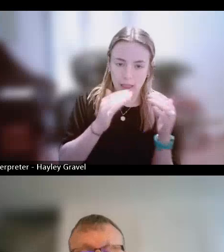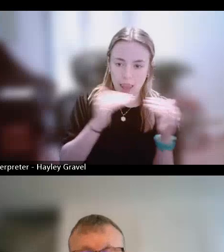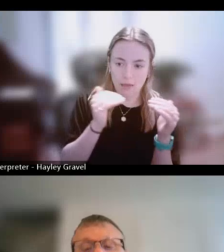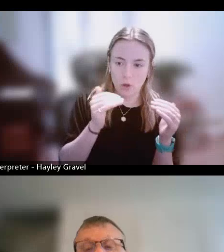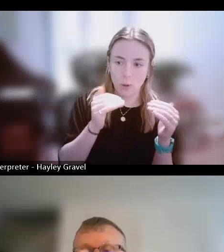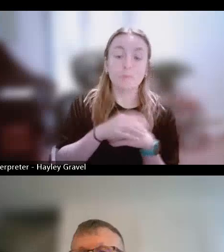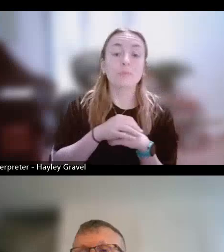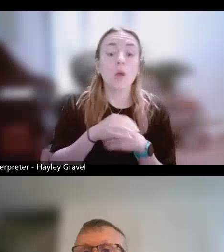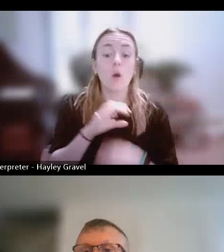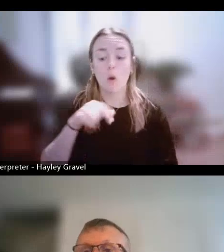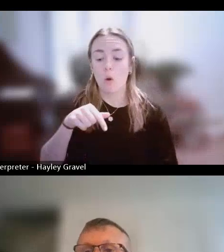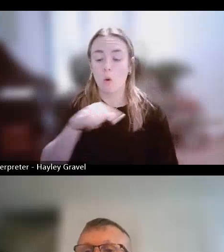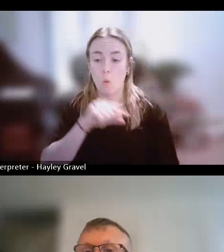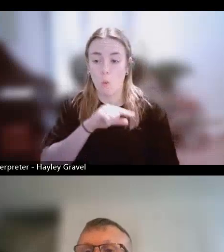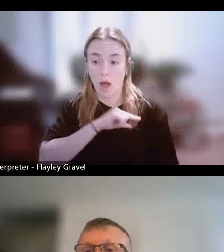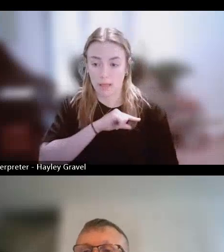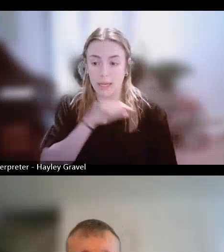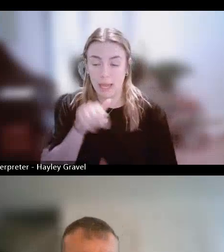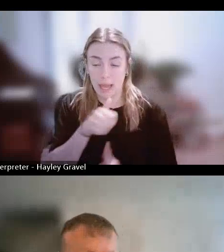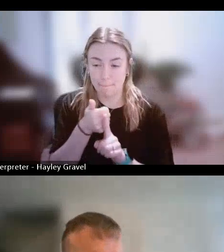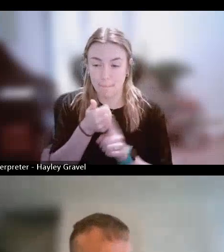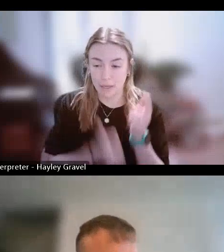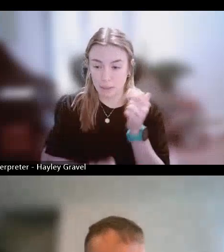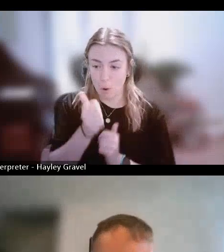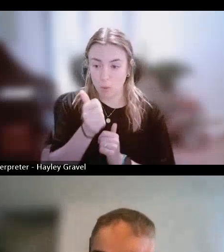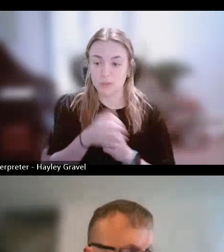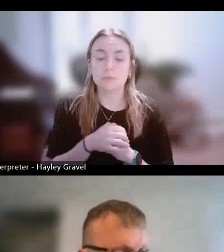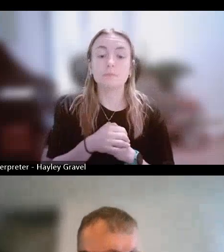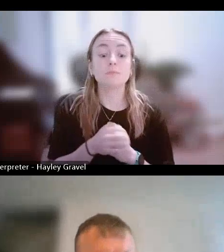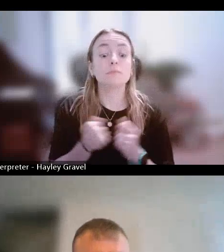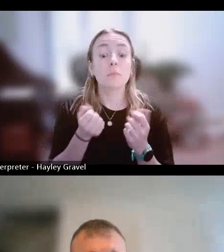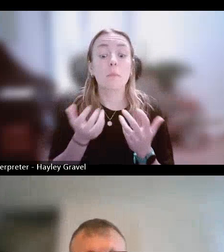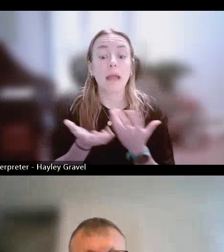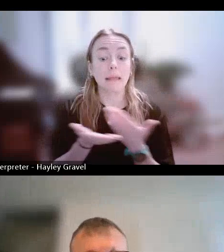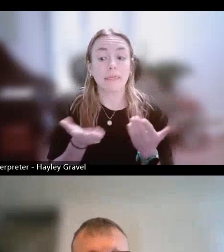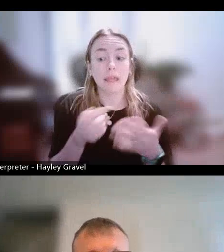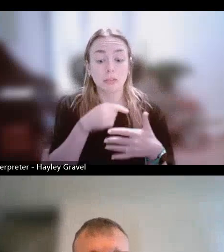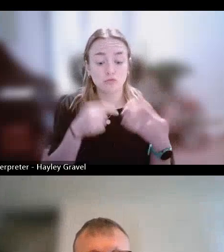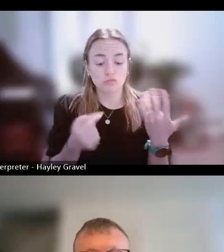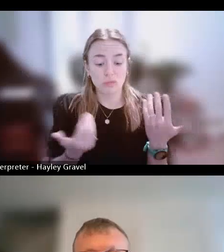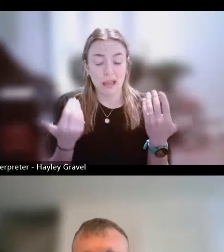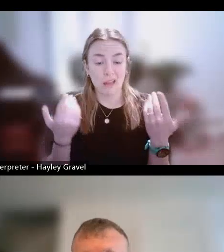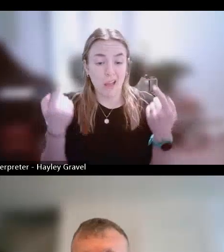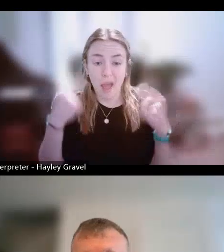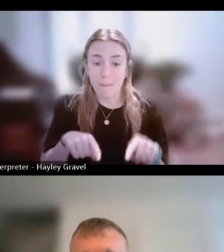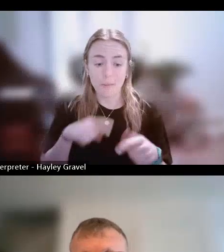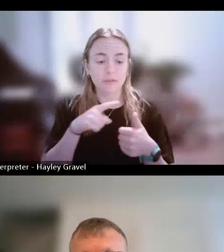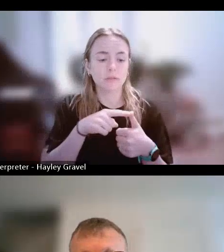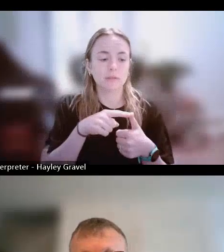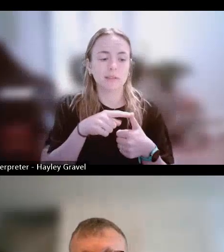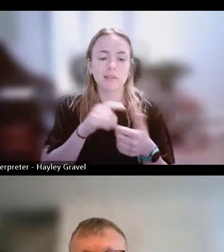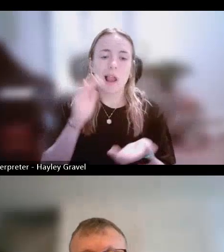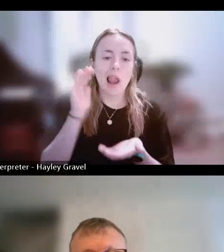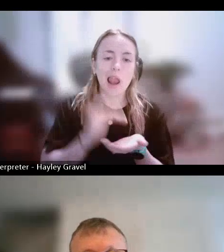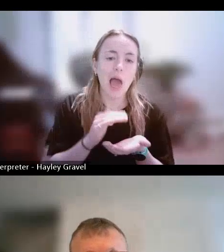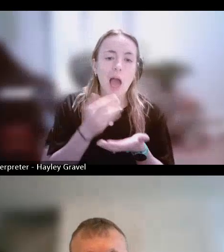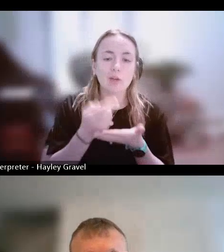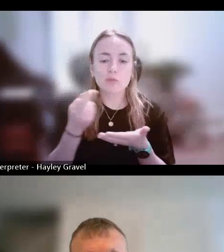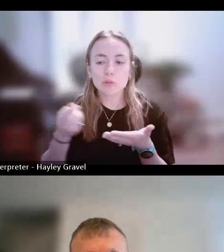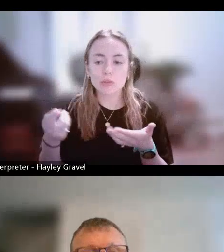are multiple different factors that happen, lack of resources, not